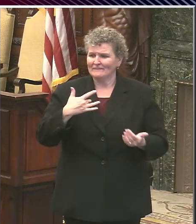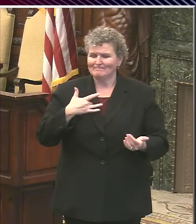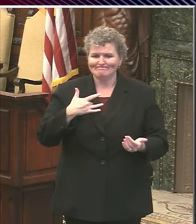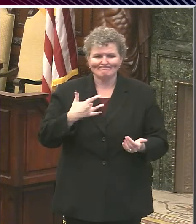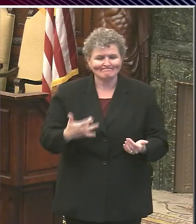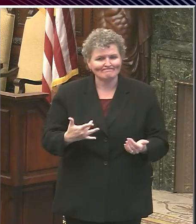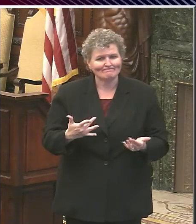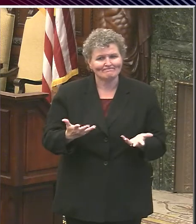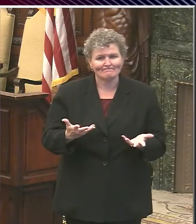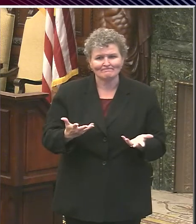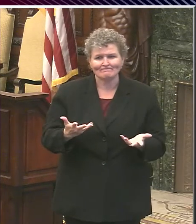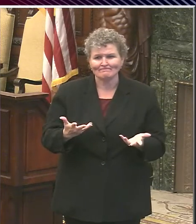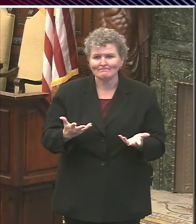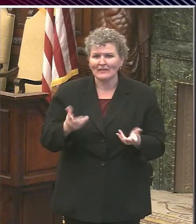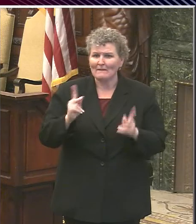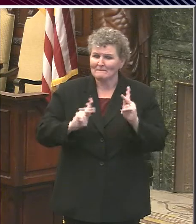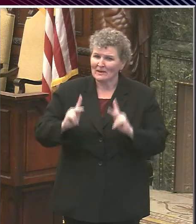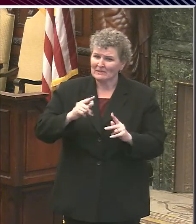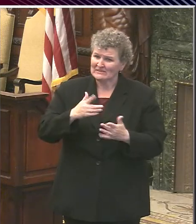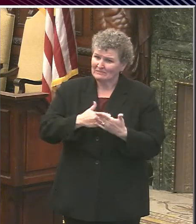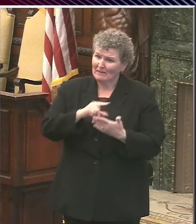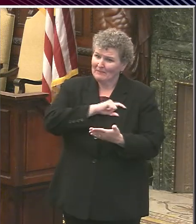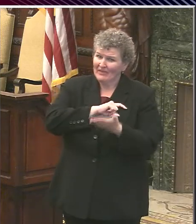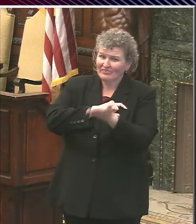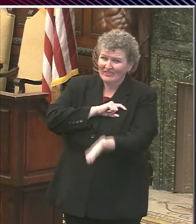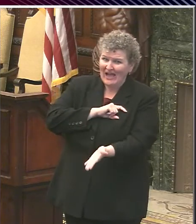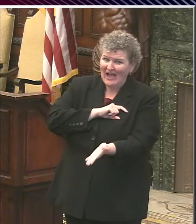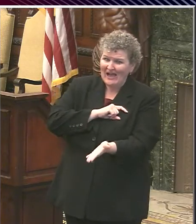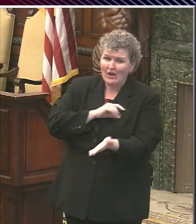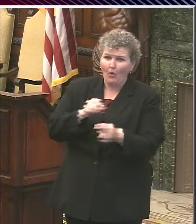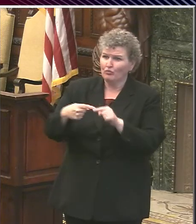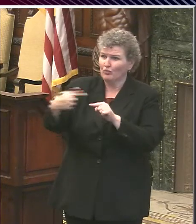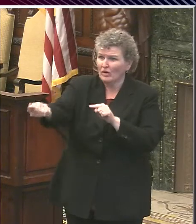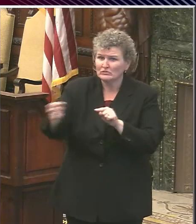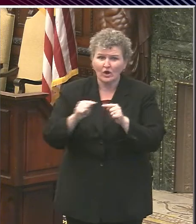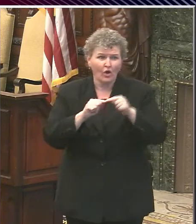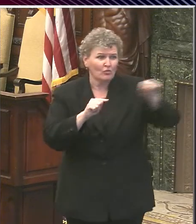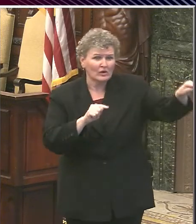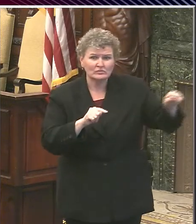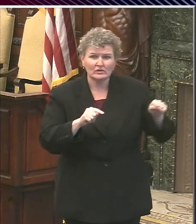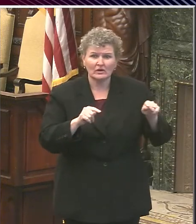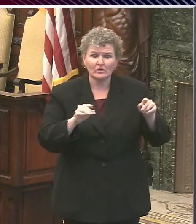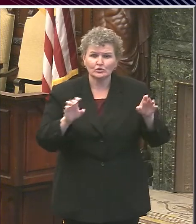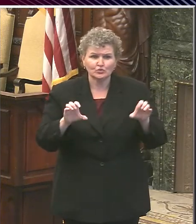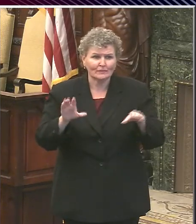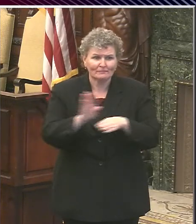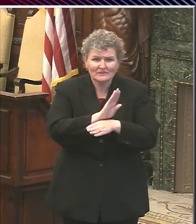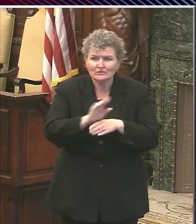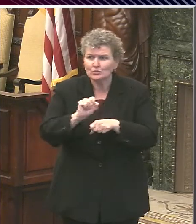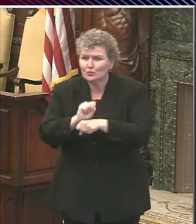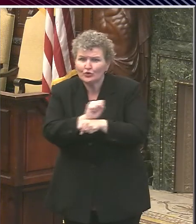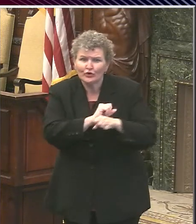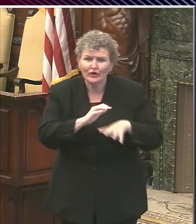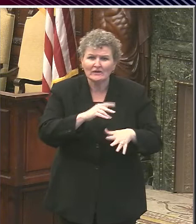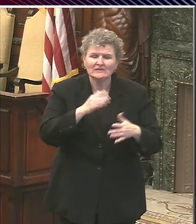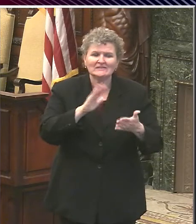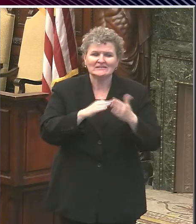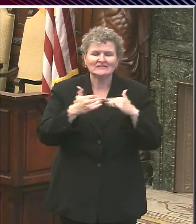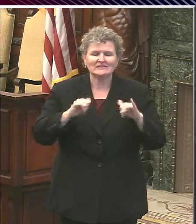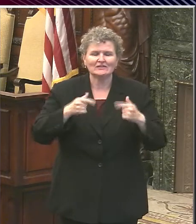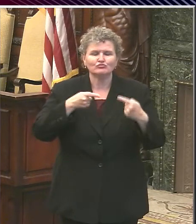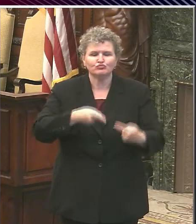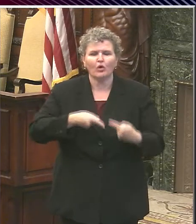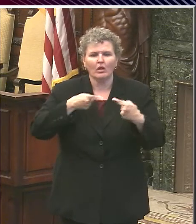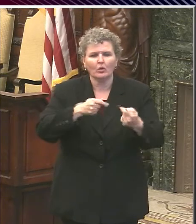Sometimes we are around the corner or across the street. We're doing our best as other cities are struggling with this increase in